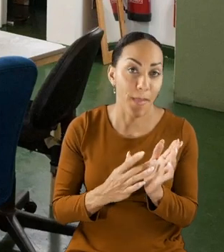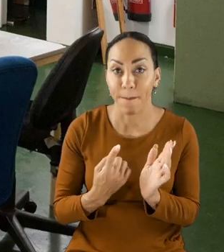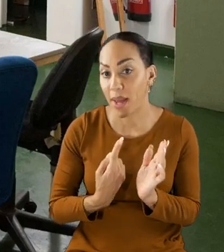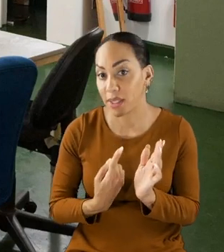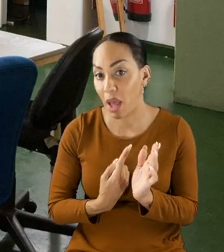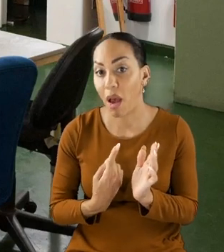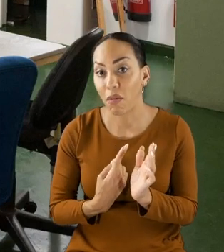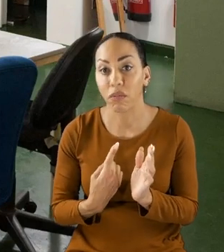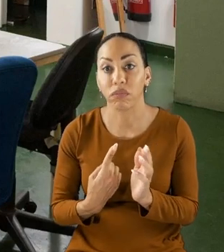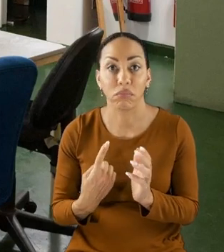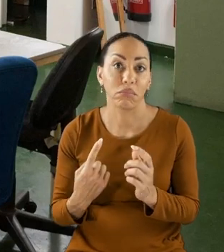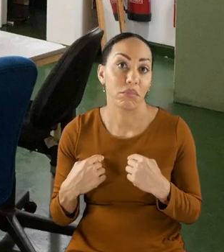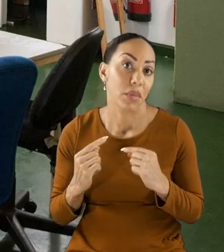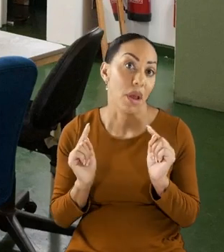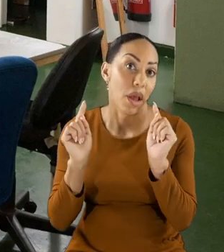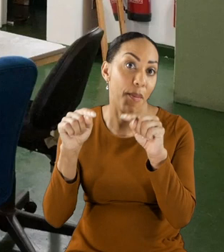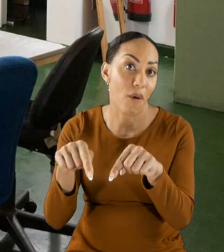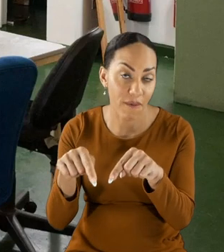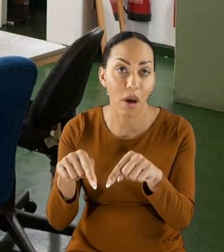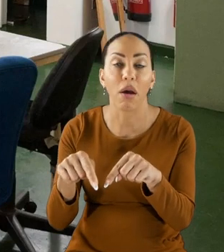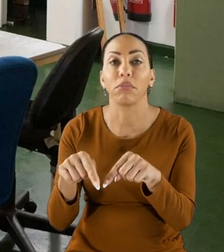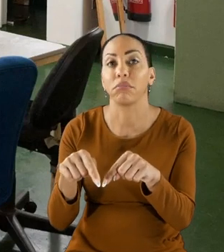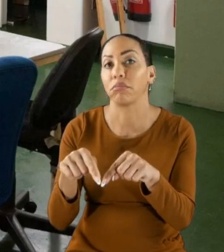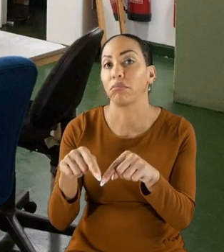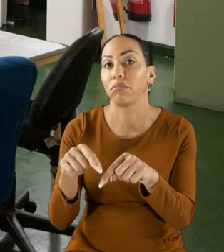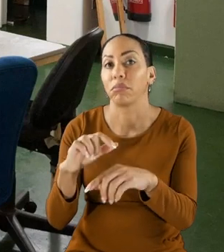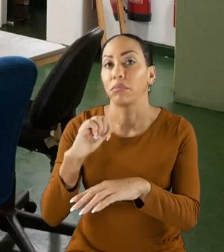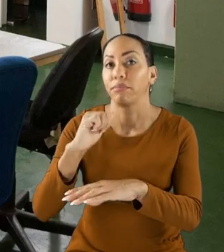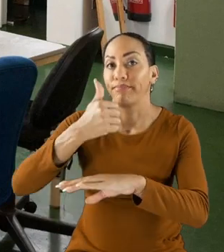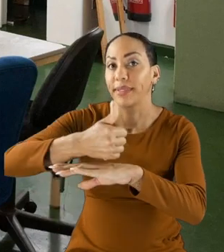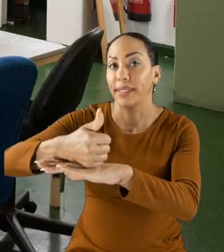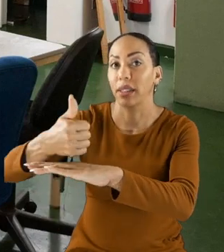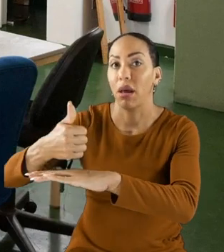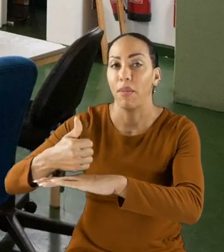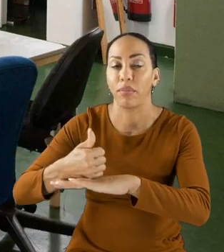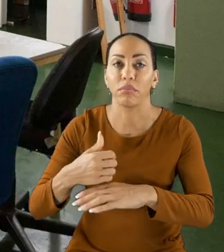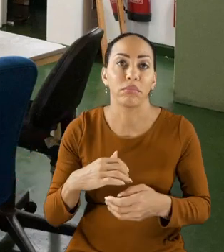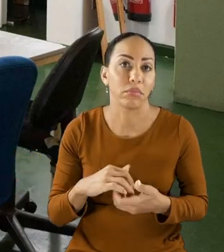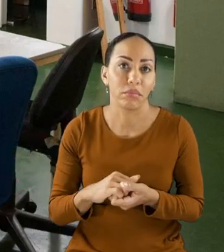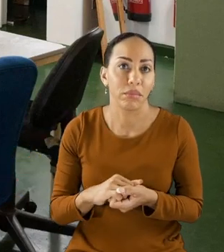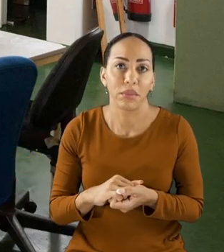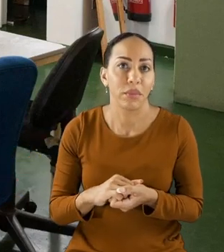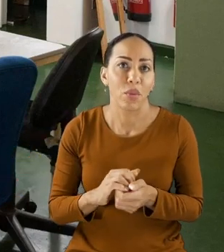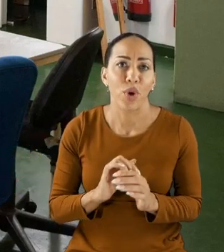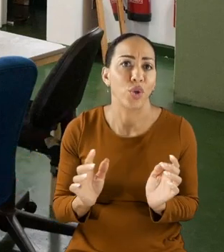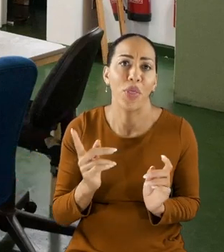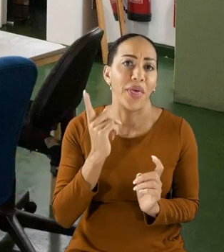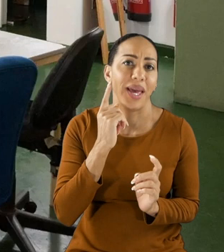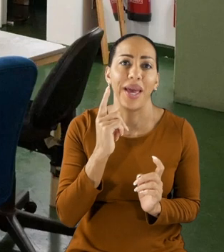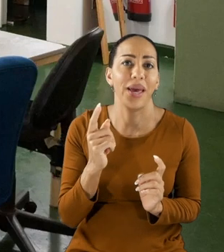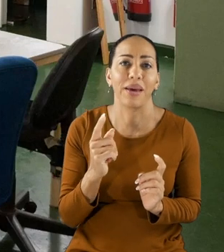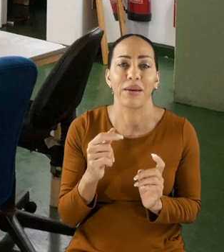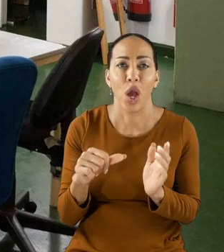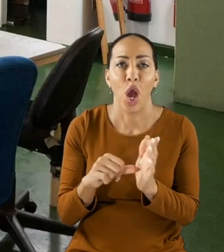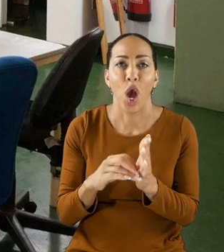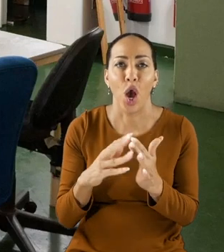myself would be in a position to come and help set up this setup for you. Of course, we're not imagining we're going to just send this